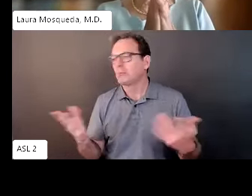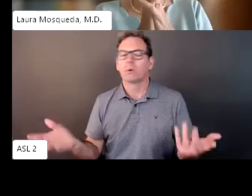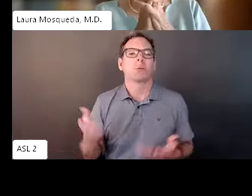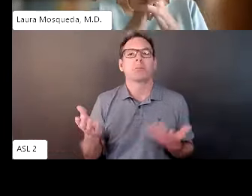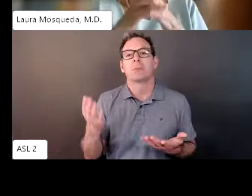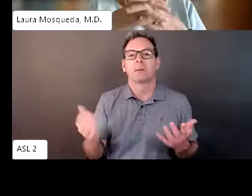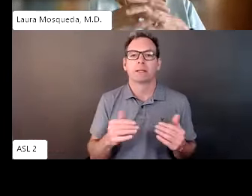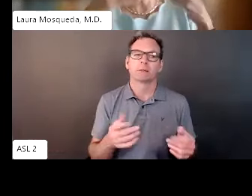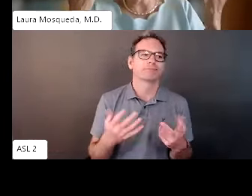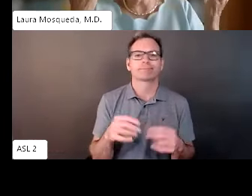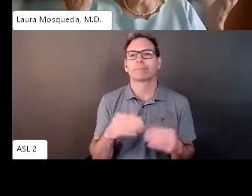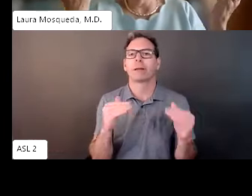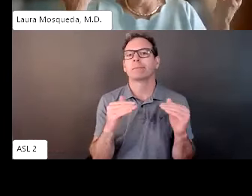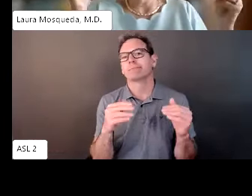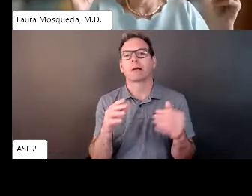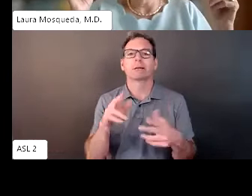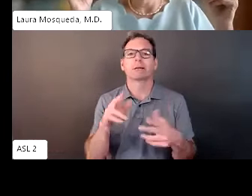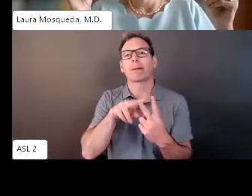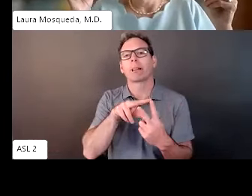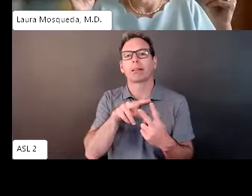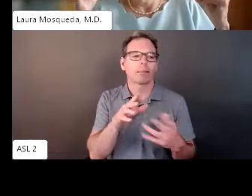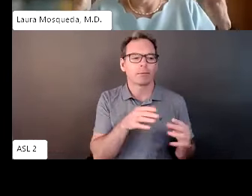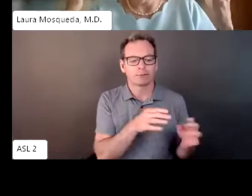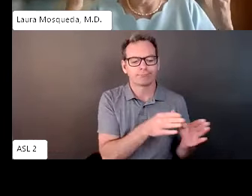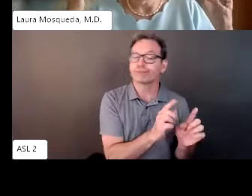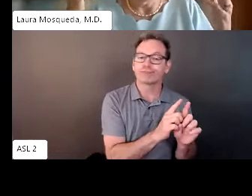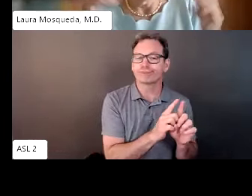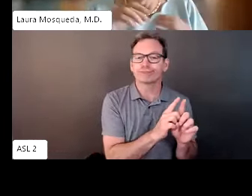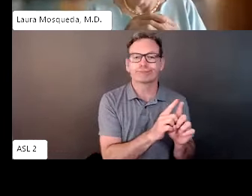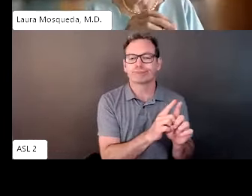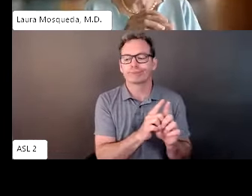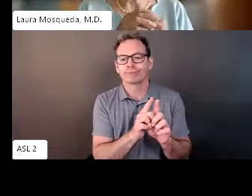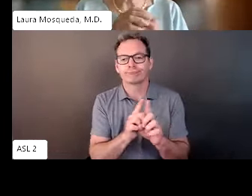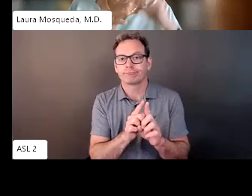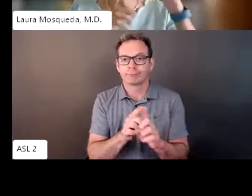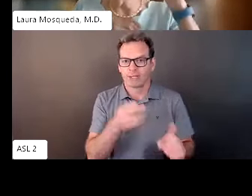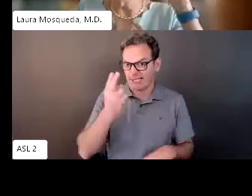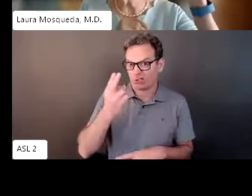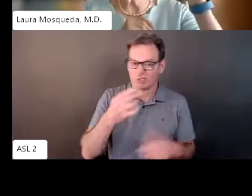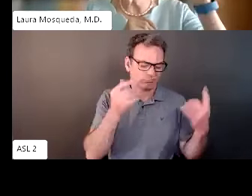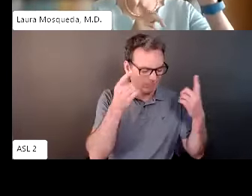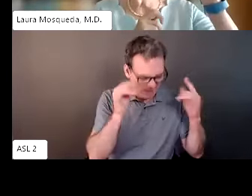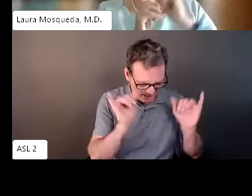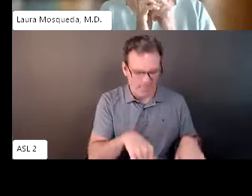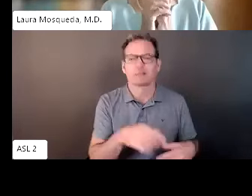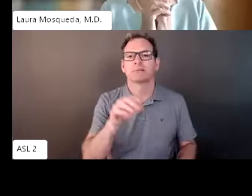violence between them. And for them, it's almost become normal. And now you have one person, let's say